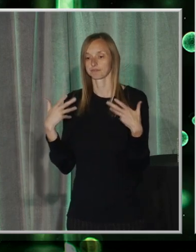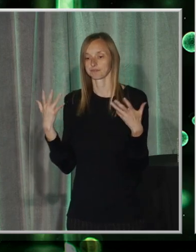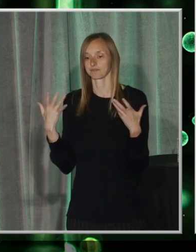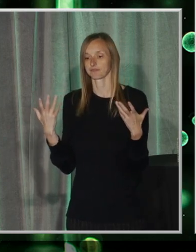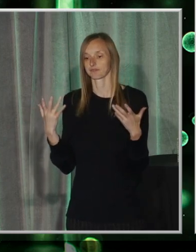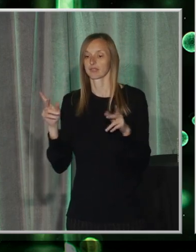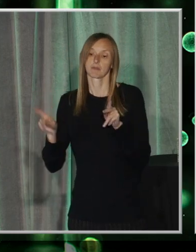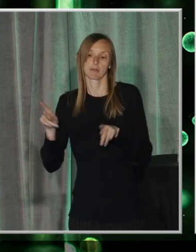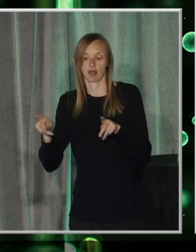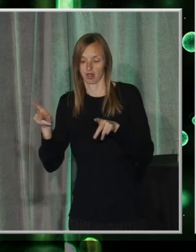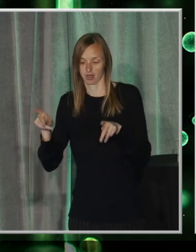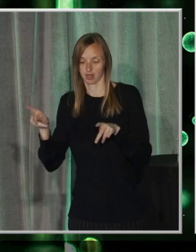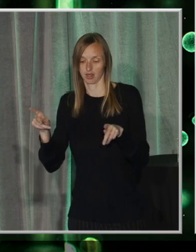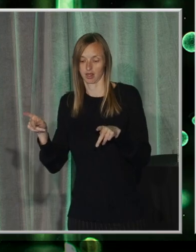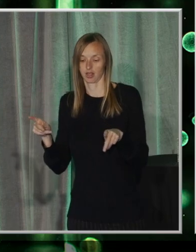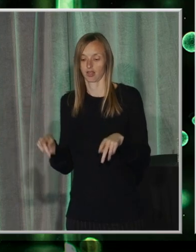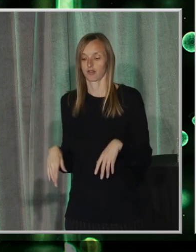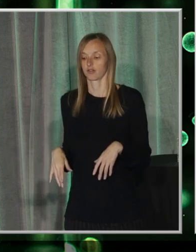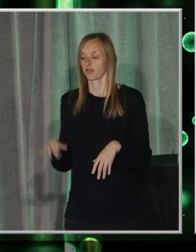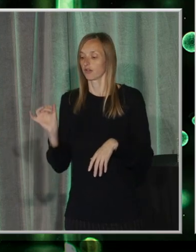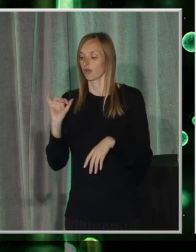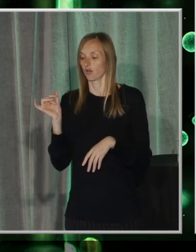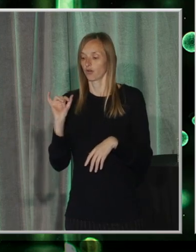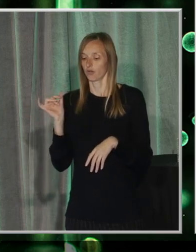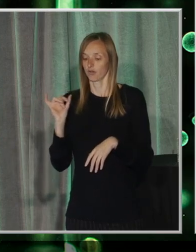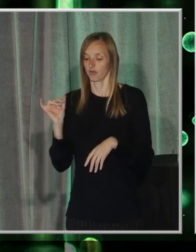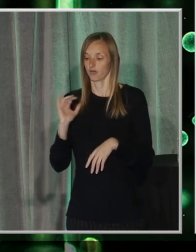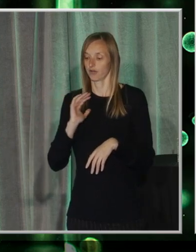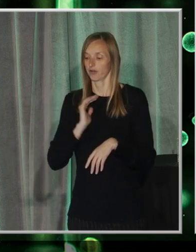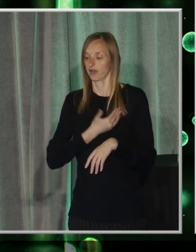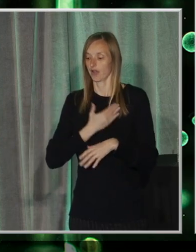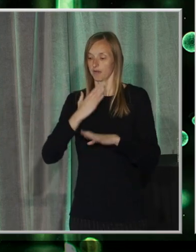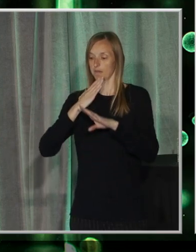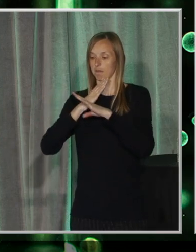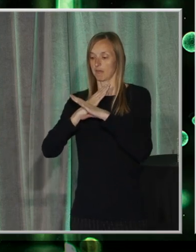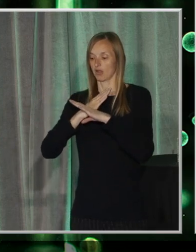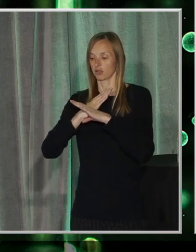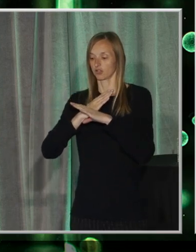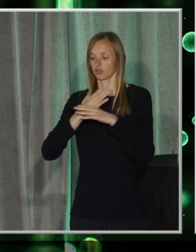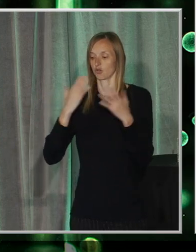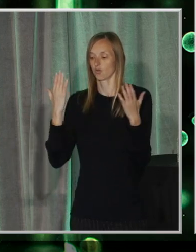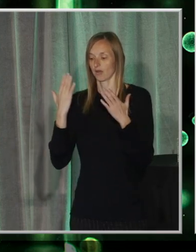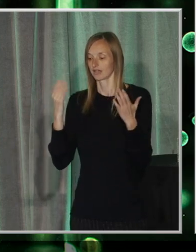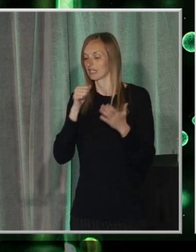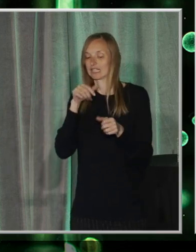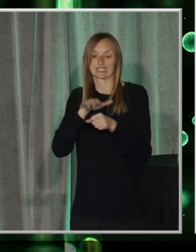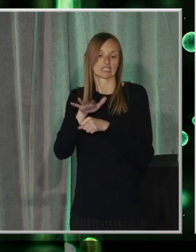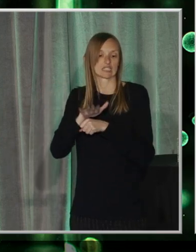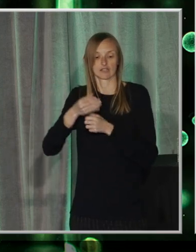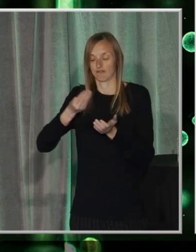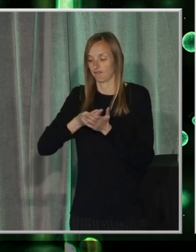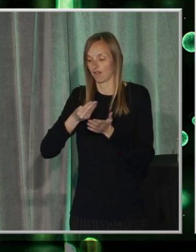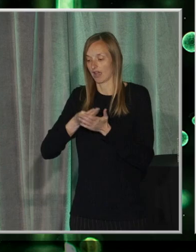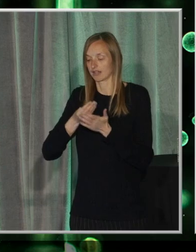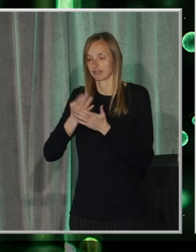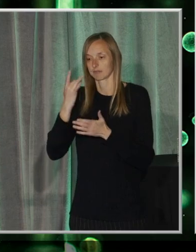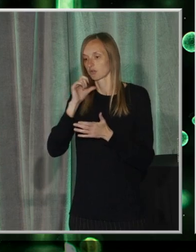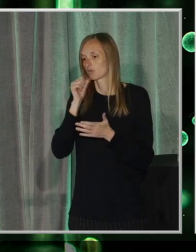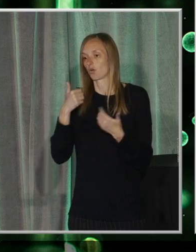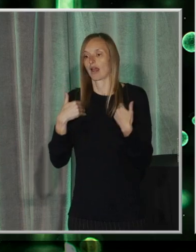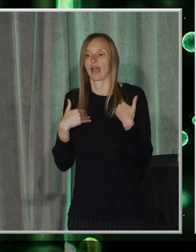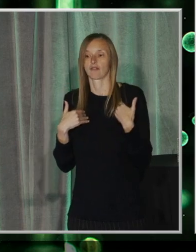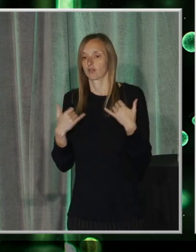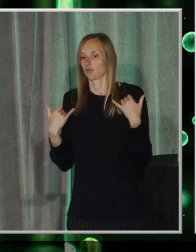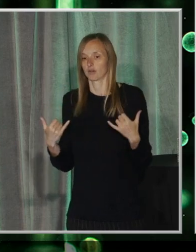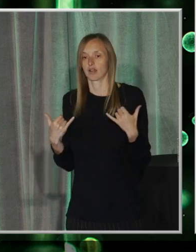and people. So also, as our barrier we're facing is, first, is insufficient fund because we don't have now